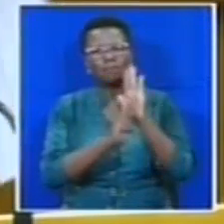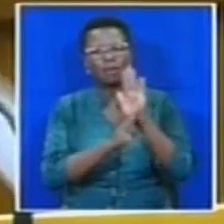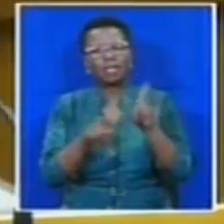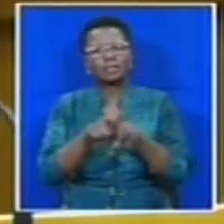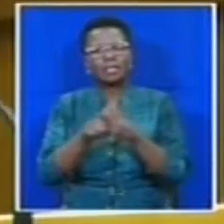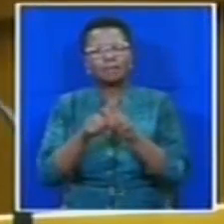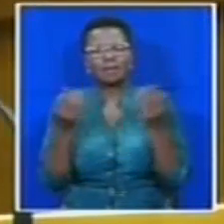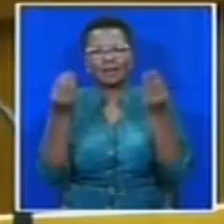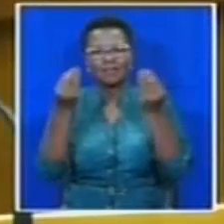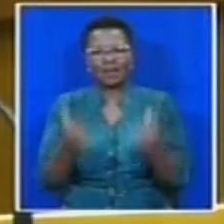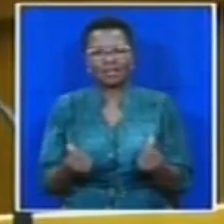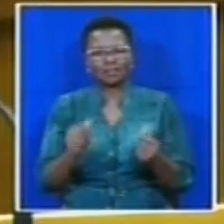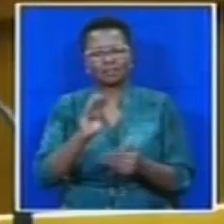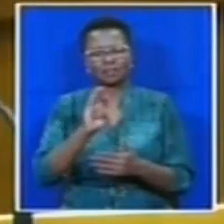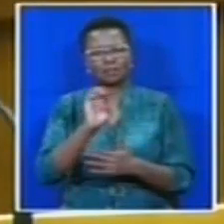Bill.